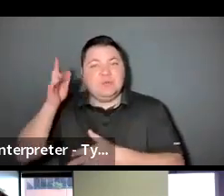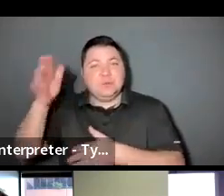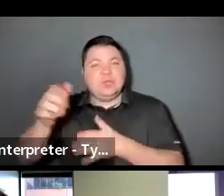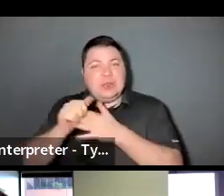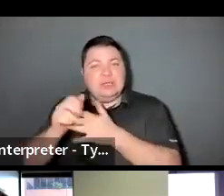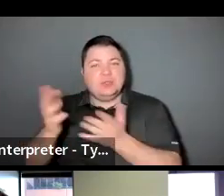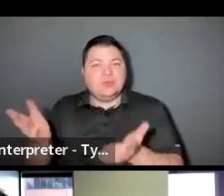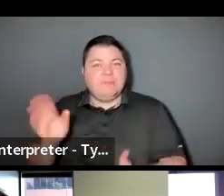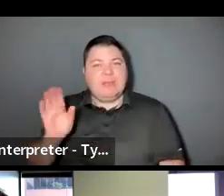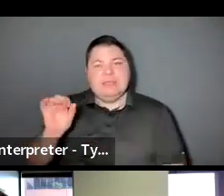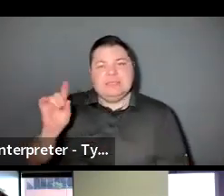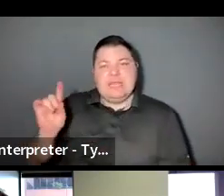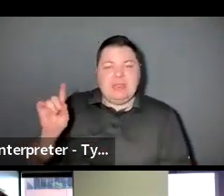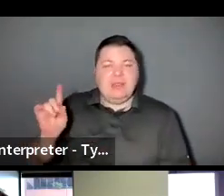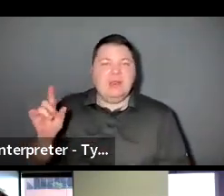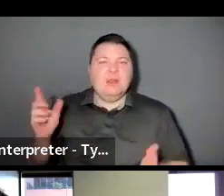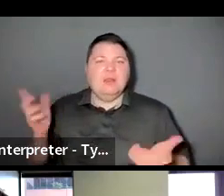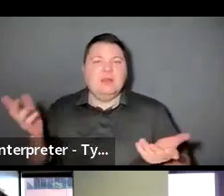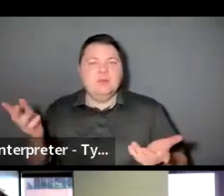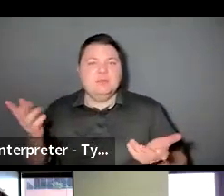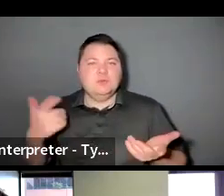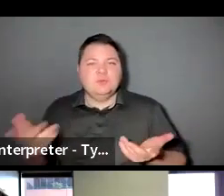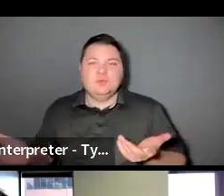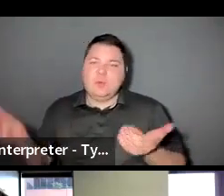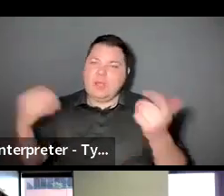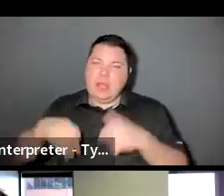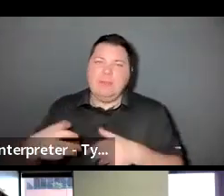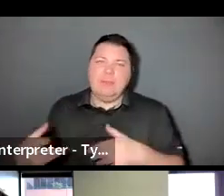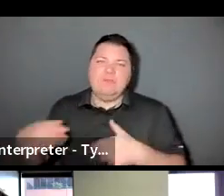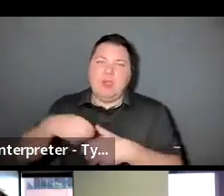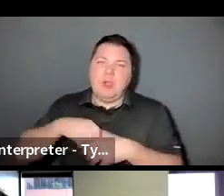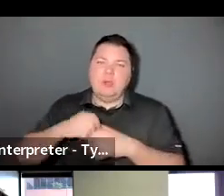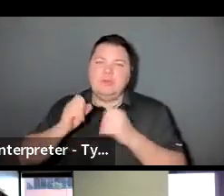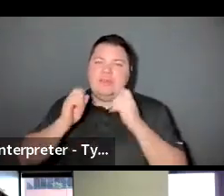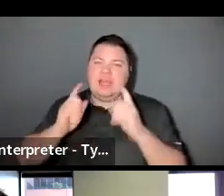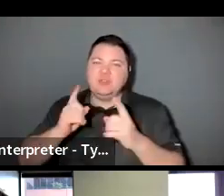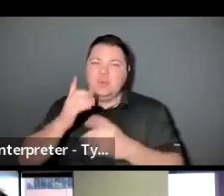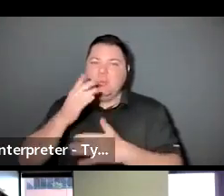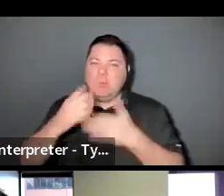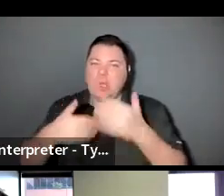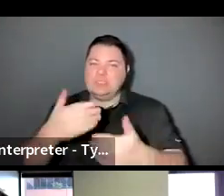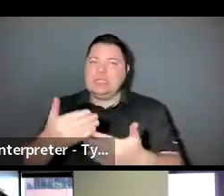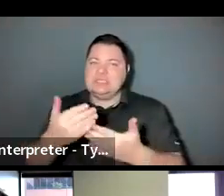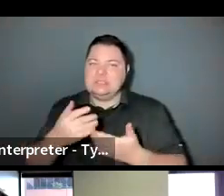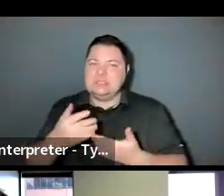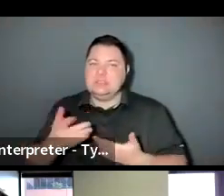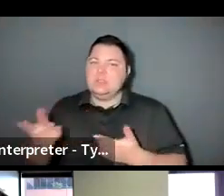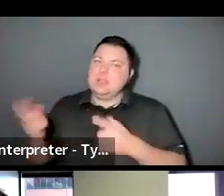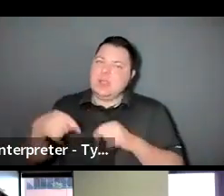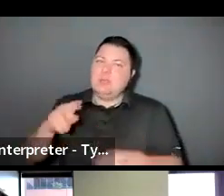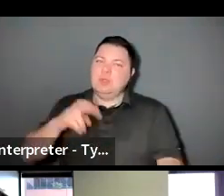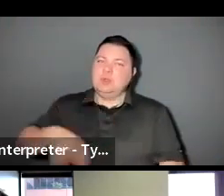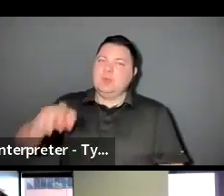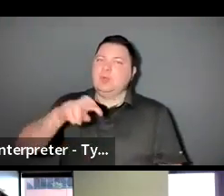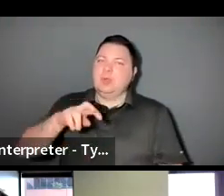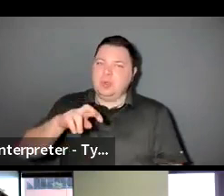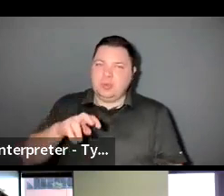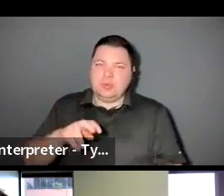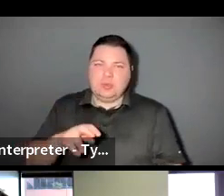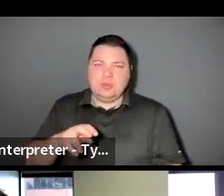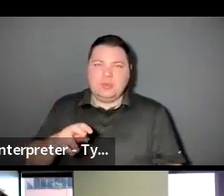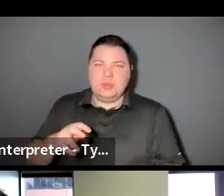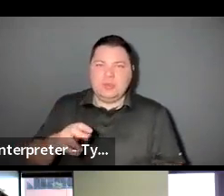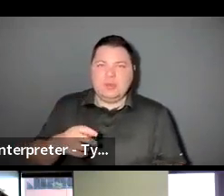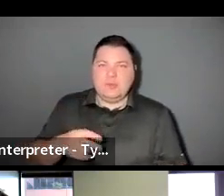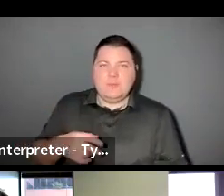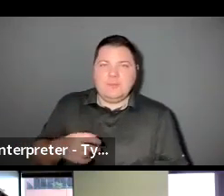Bi-State, to come and be part of the educational process with us and come and tour. And I asked who had been here